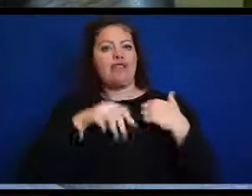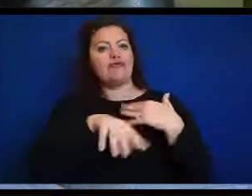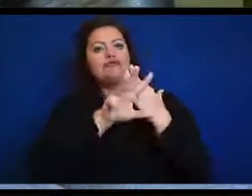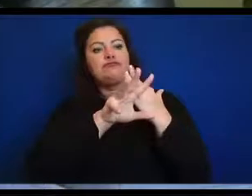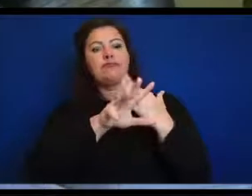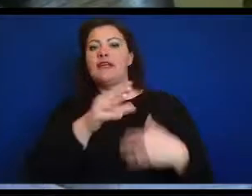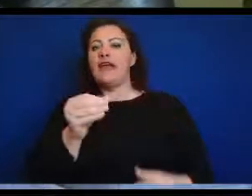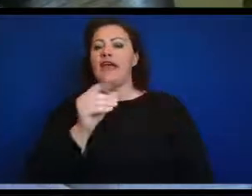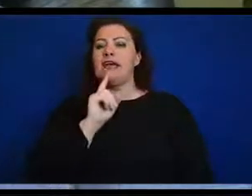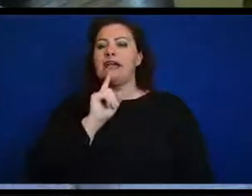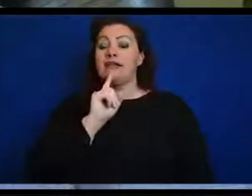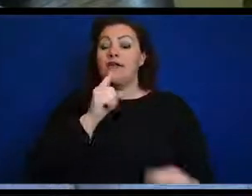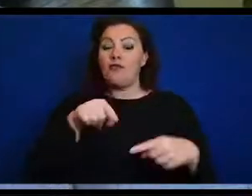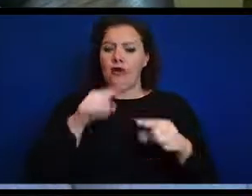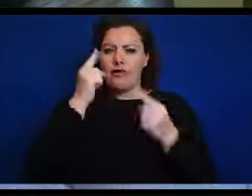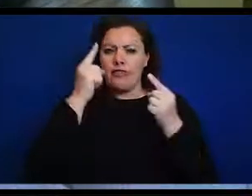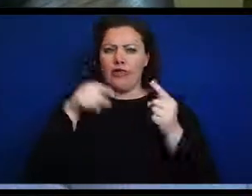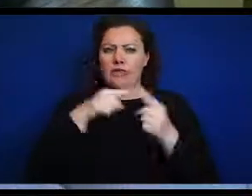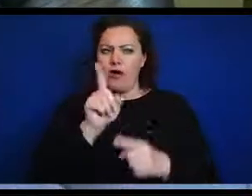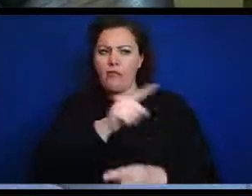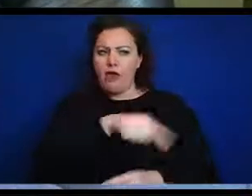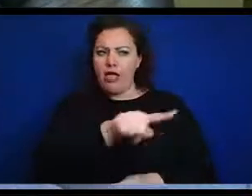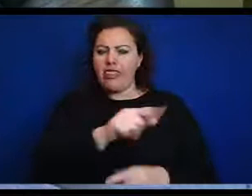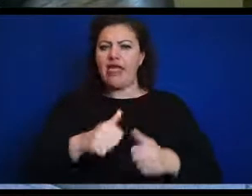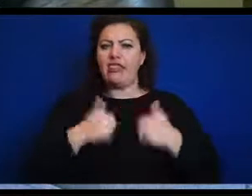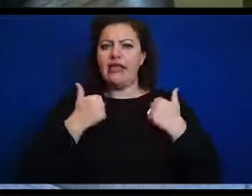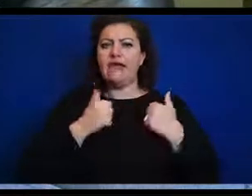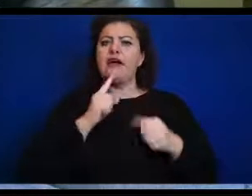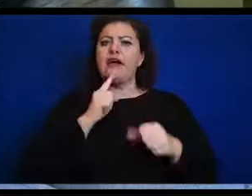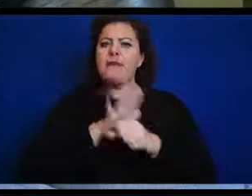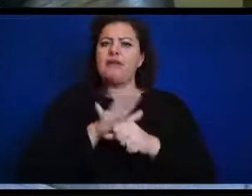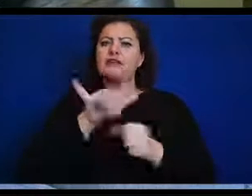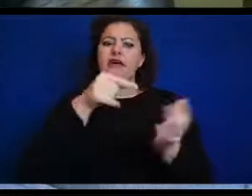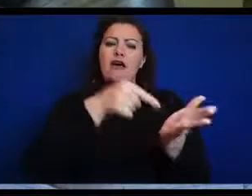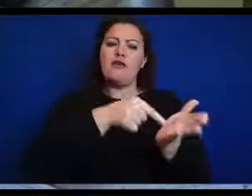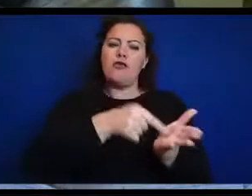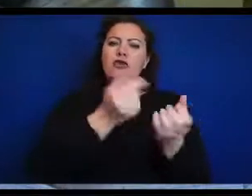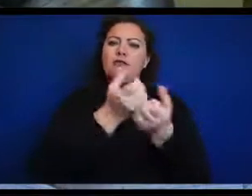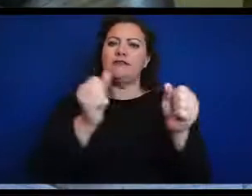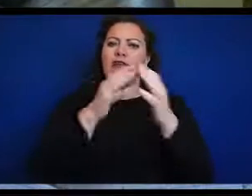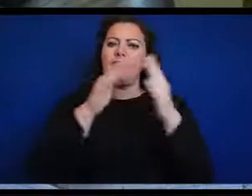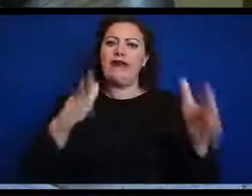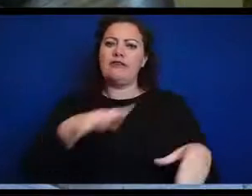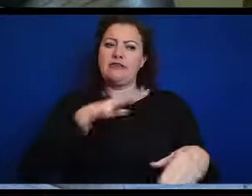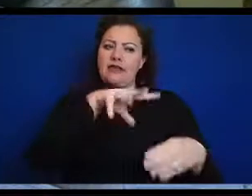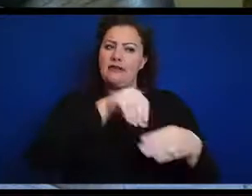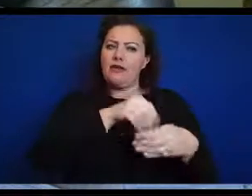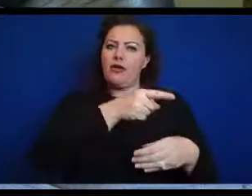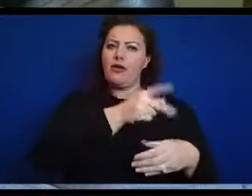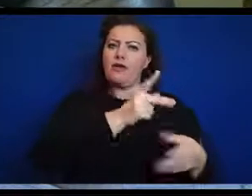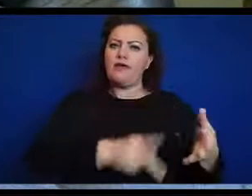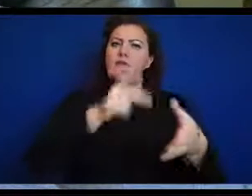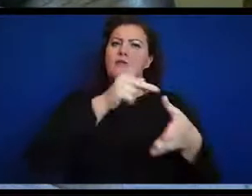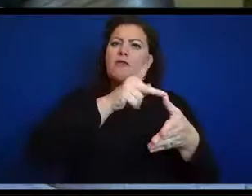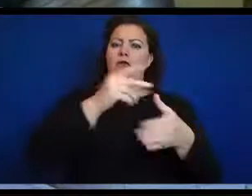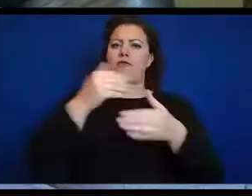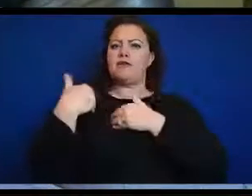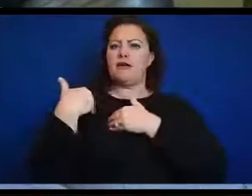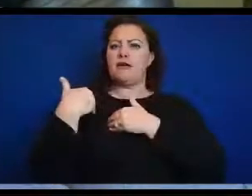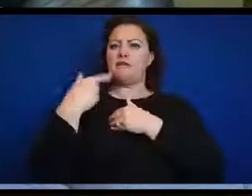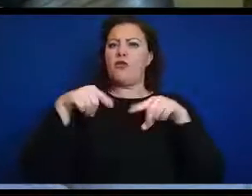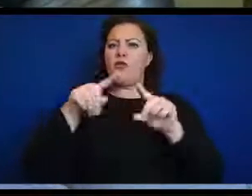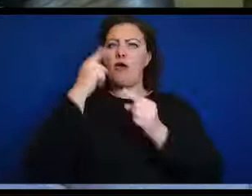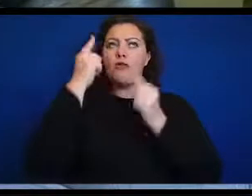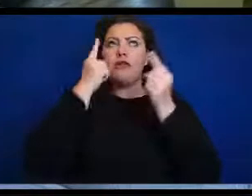fact, as we think about where they live, making sure that affordable, safe housing is a part of the primary responsibility as we think